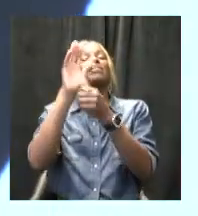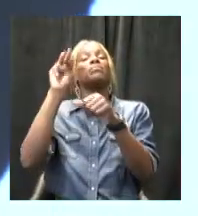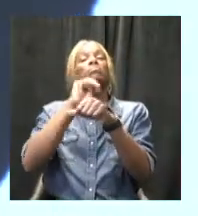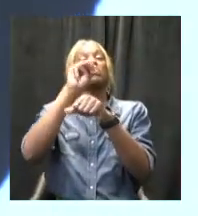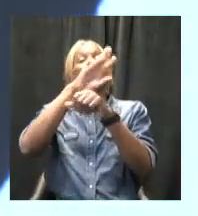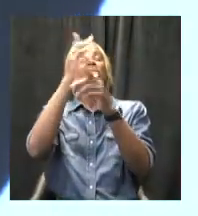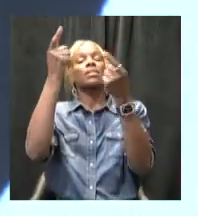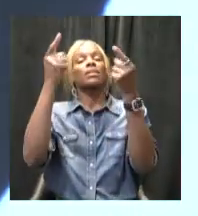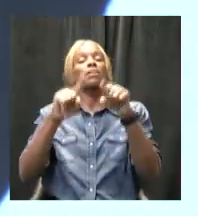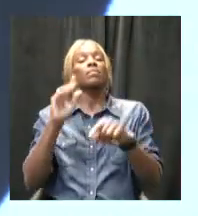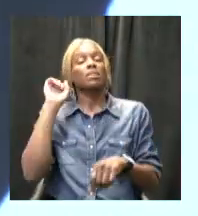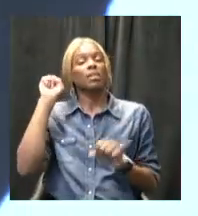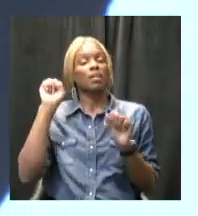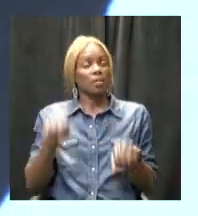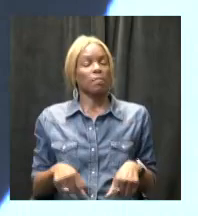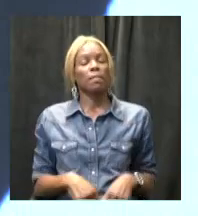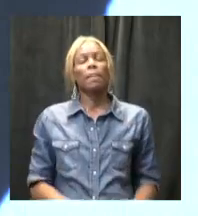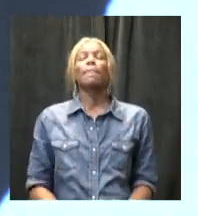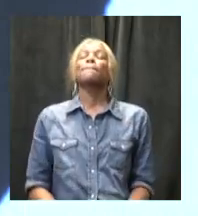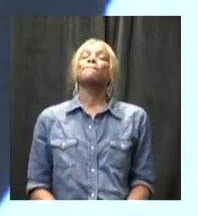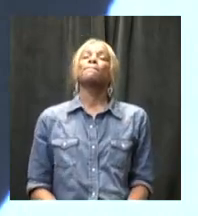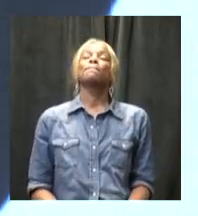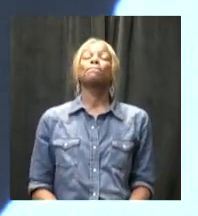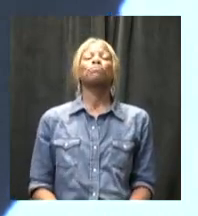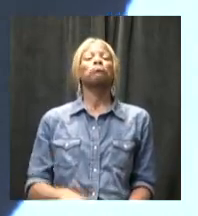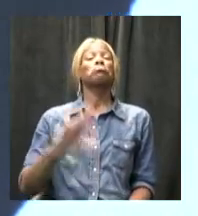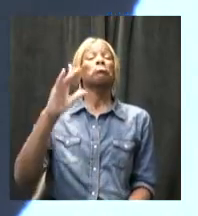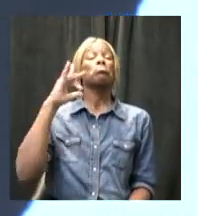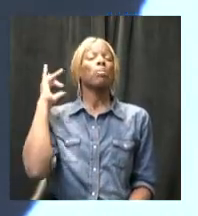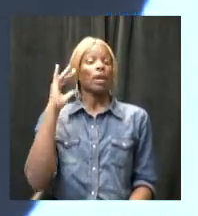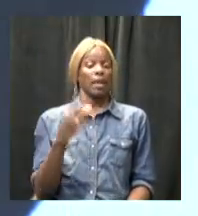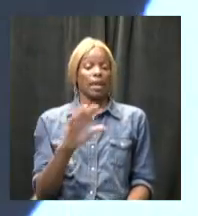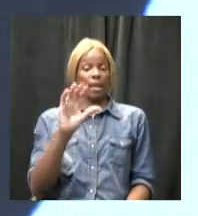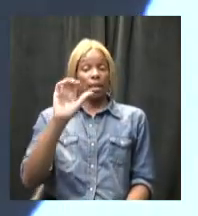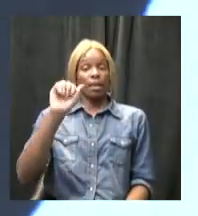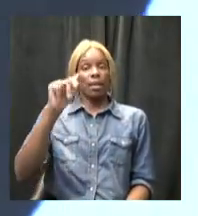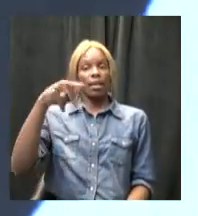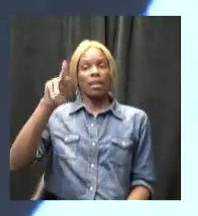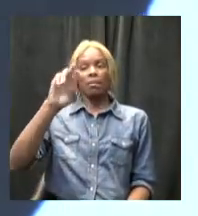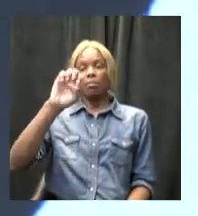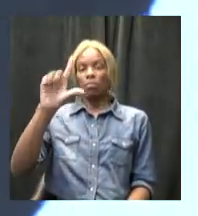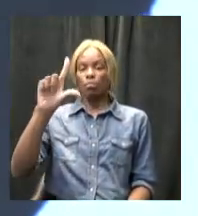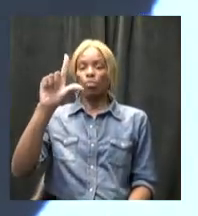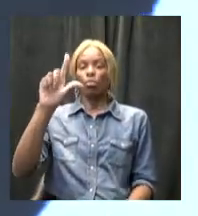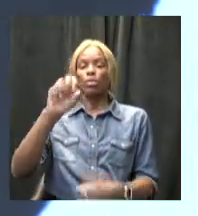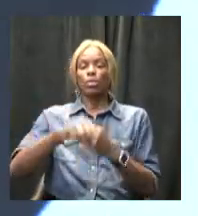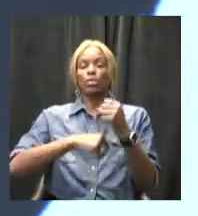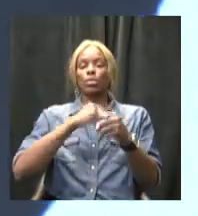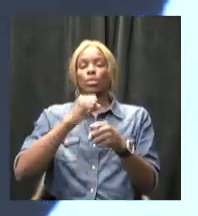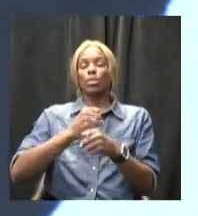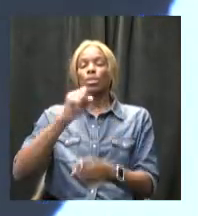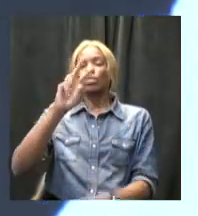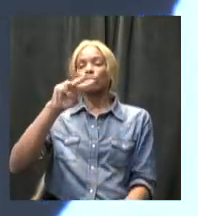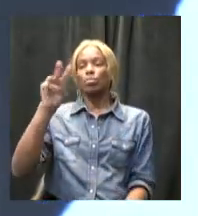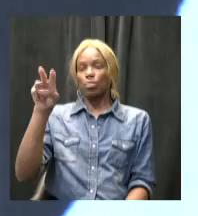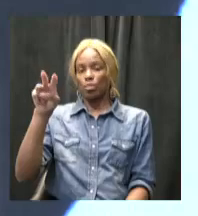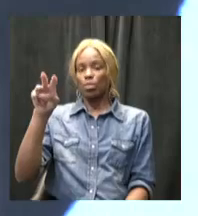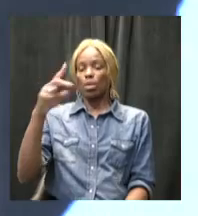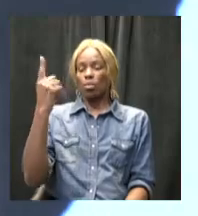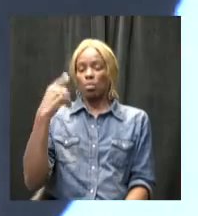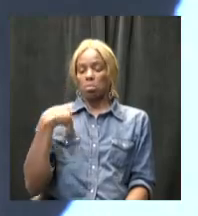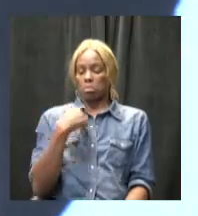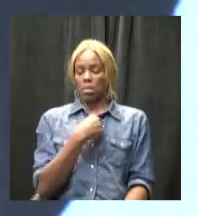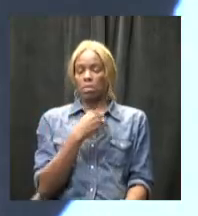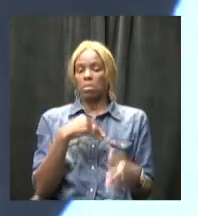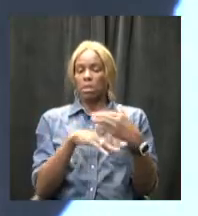happen. It was in April of 2020. There, the one of our members was in the